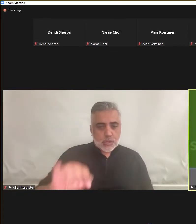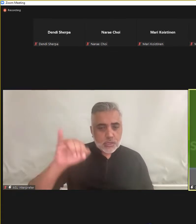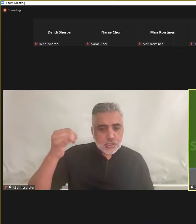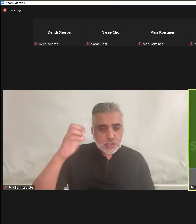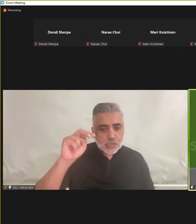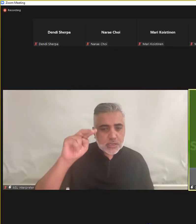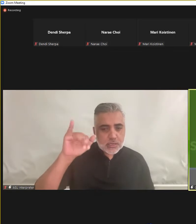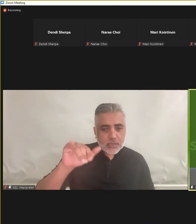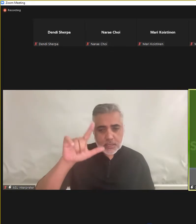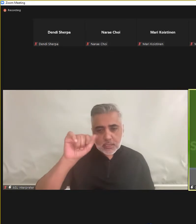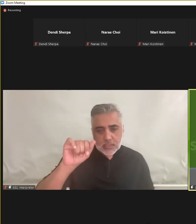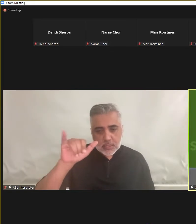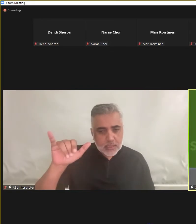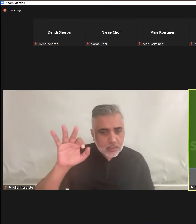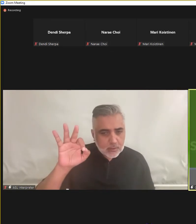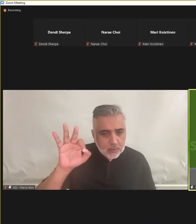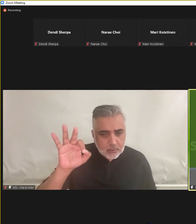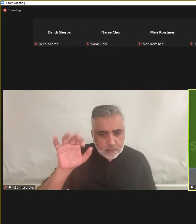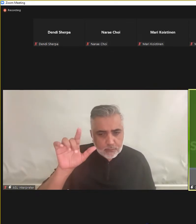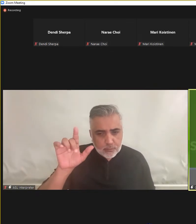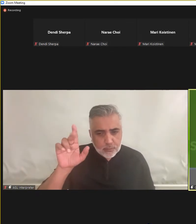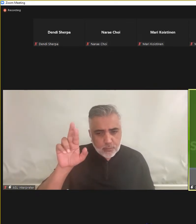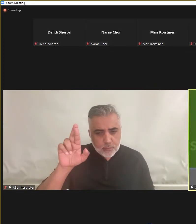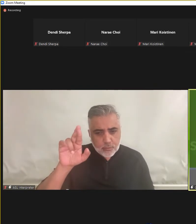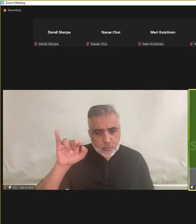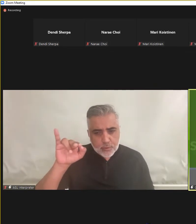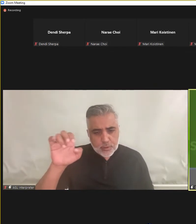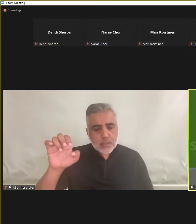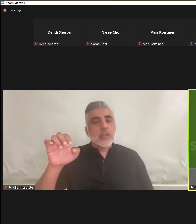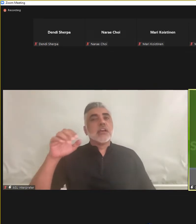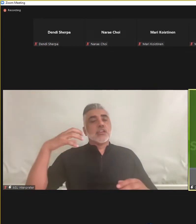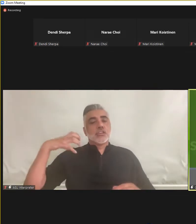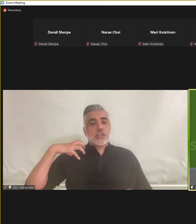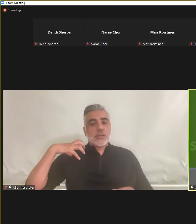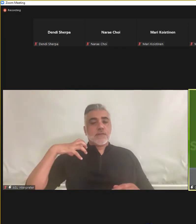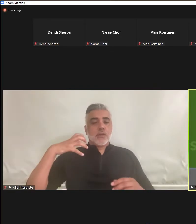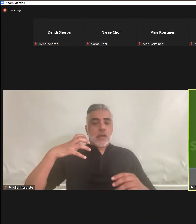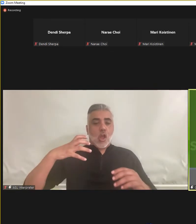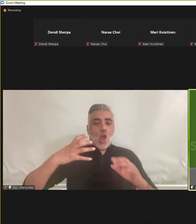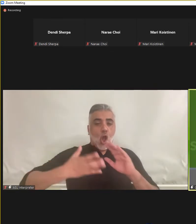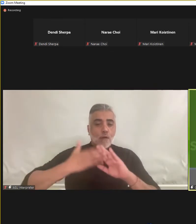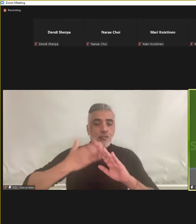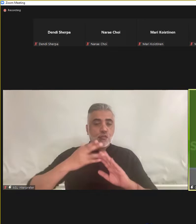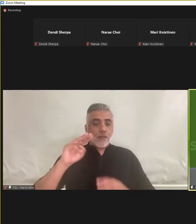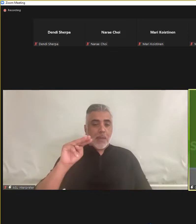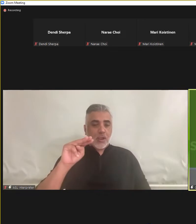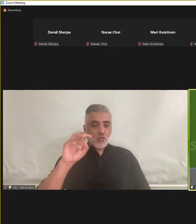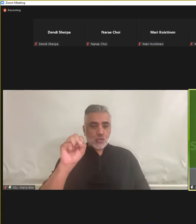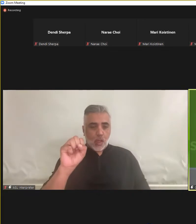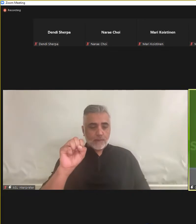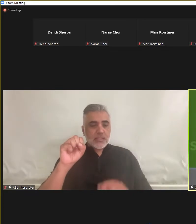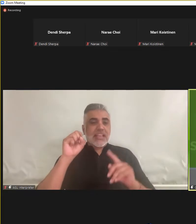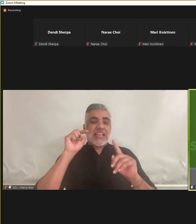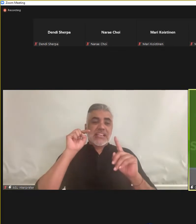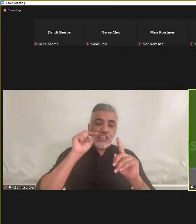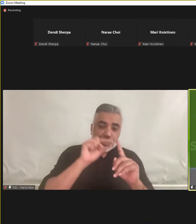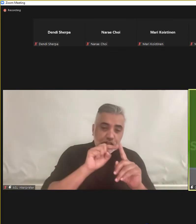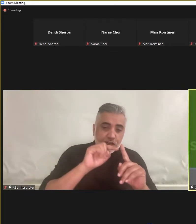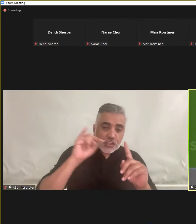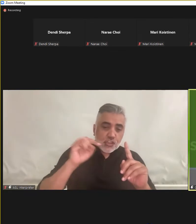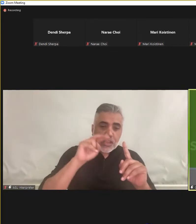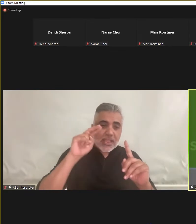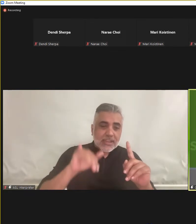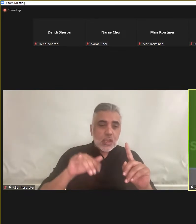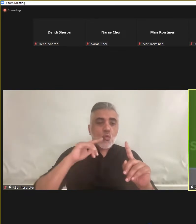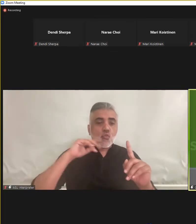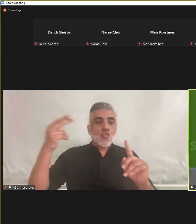Leigh Fleury. And Jenny is the Chief Accessibility Officer at Microsoft. And she will join us via a